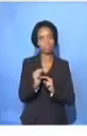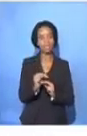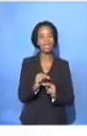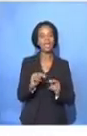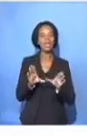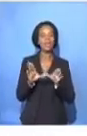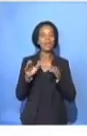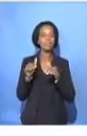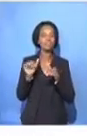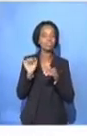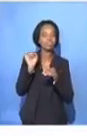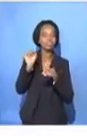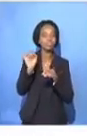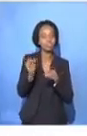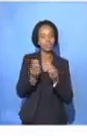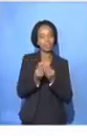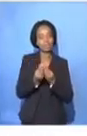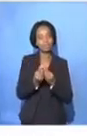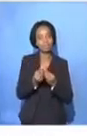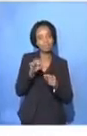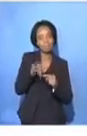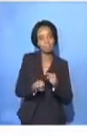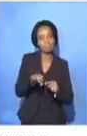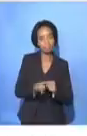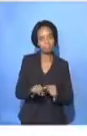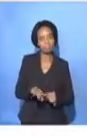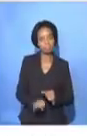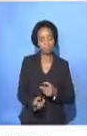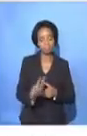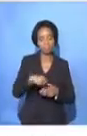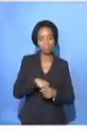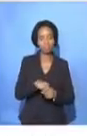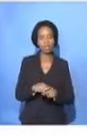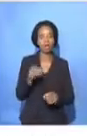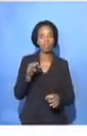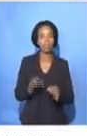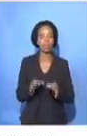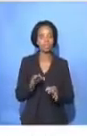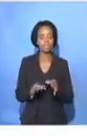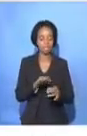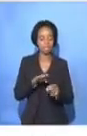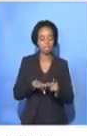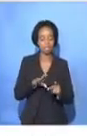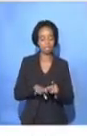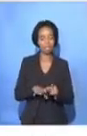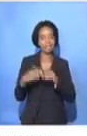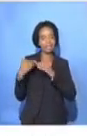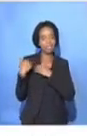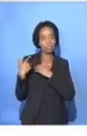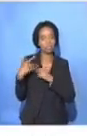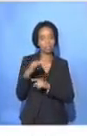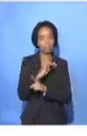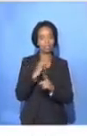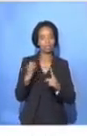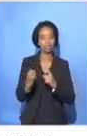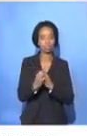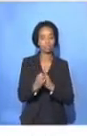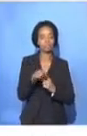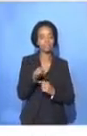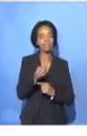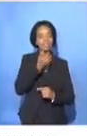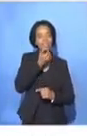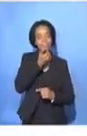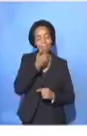mission's key findings, which include the political and security environment and the best